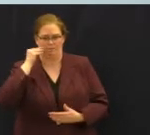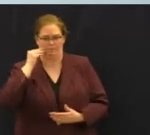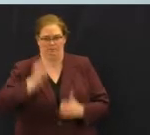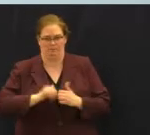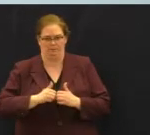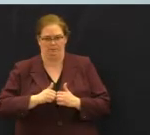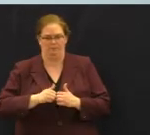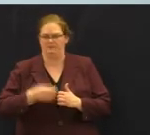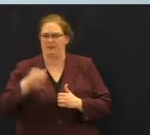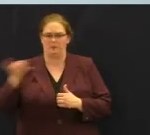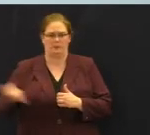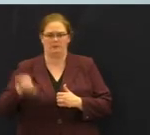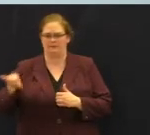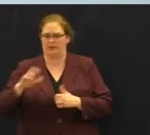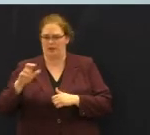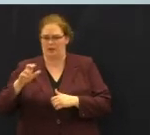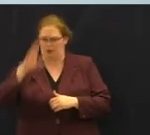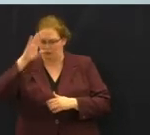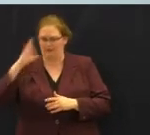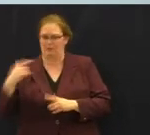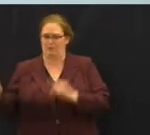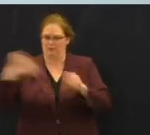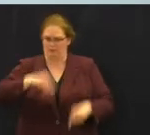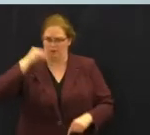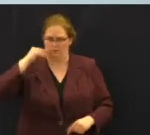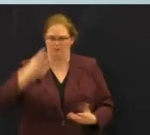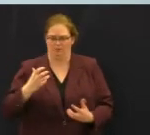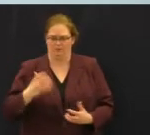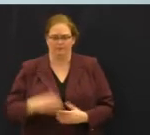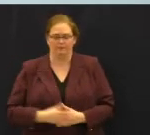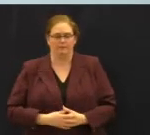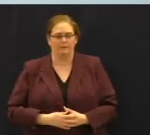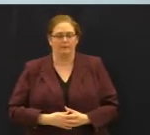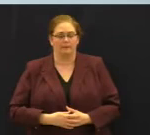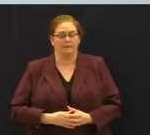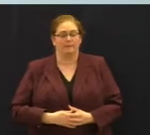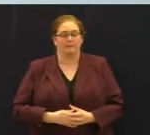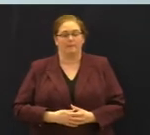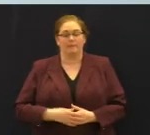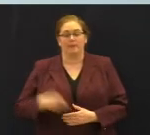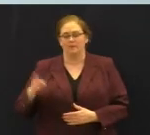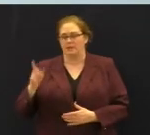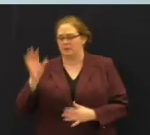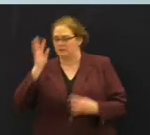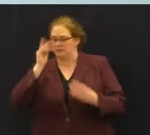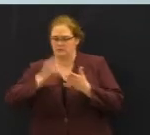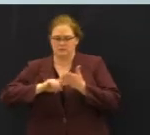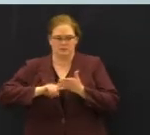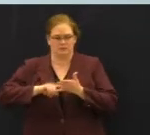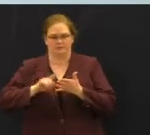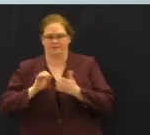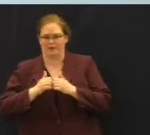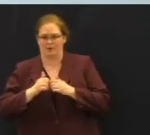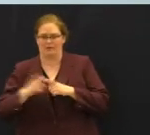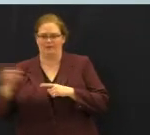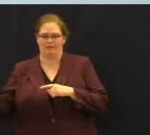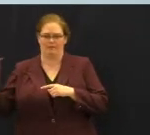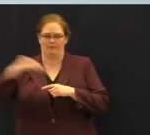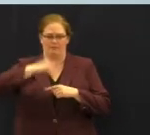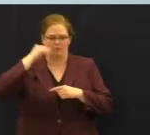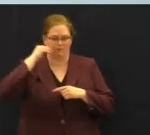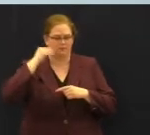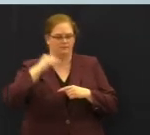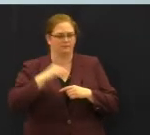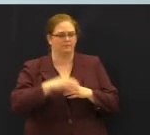didn't want to stay in Ireland. They wanted to be home. And they began looking for ways to get home. And all of